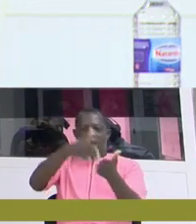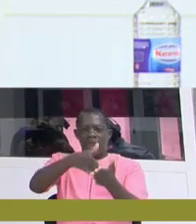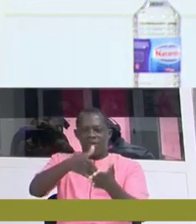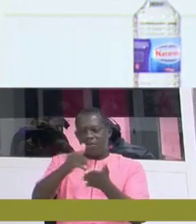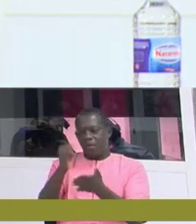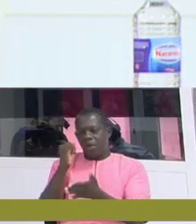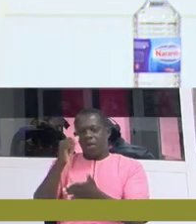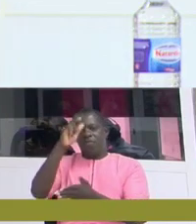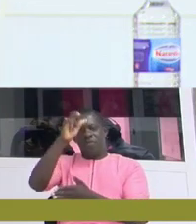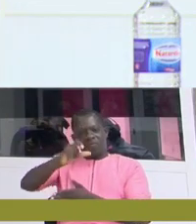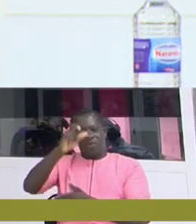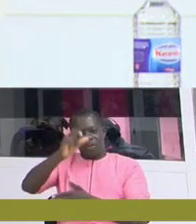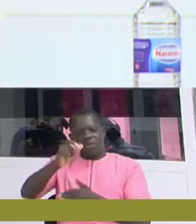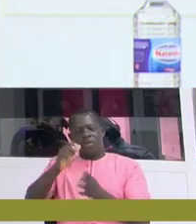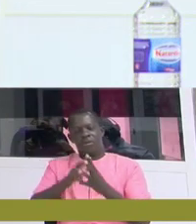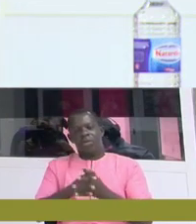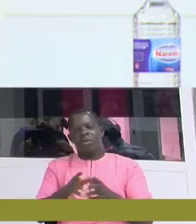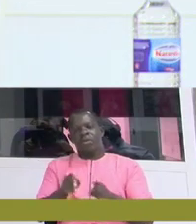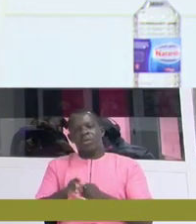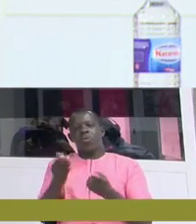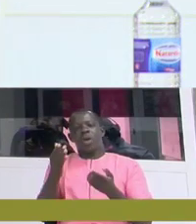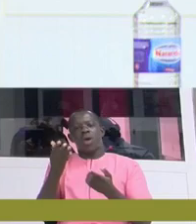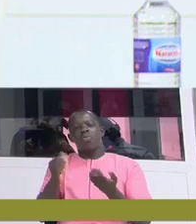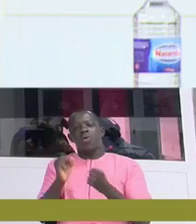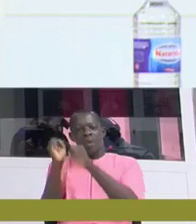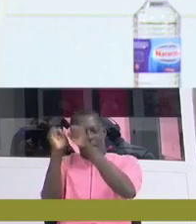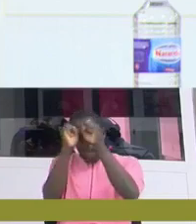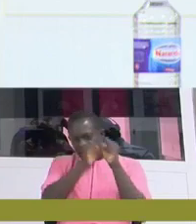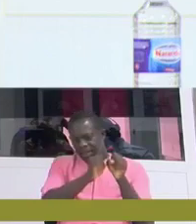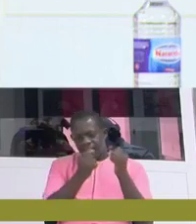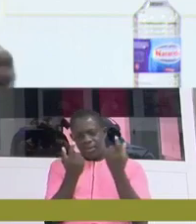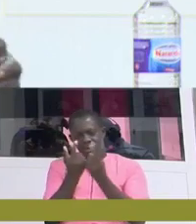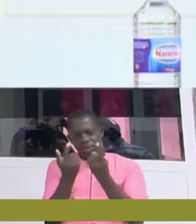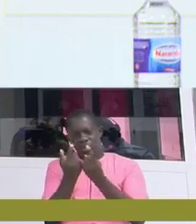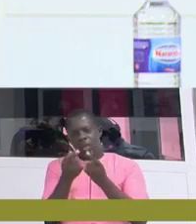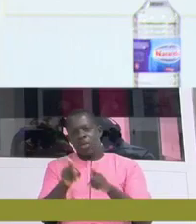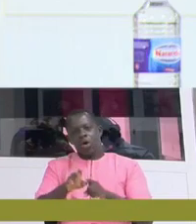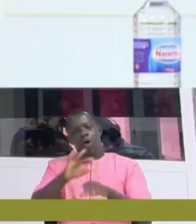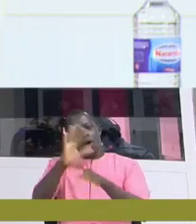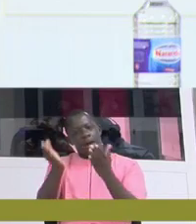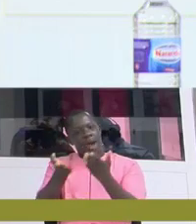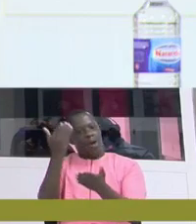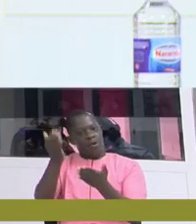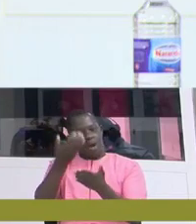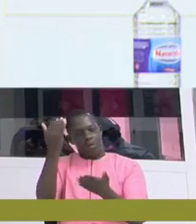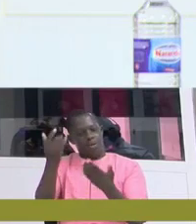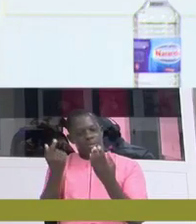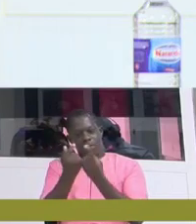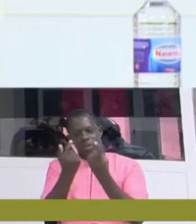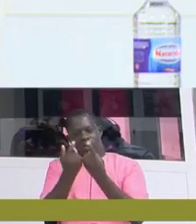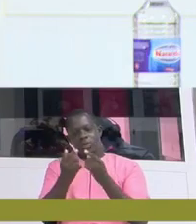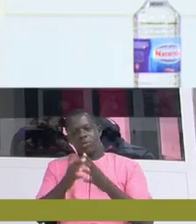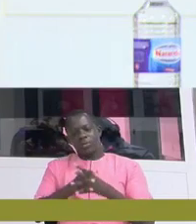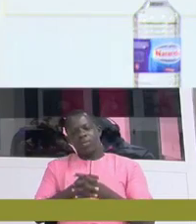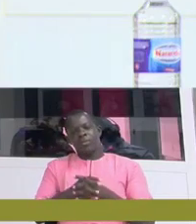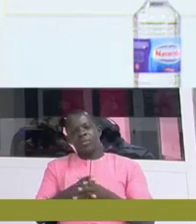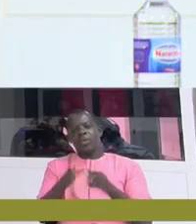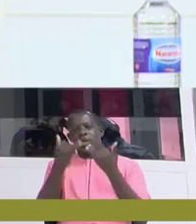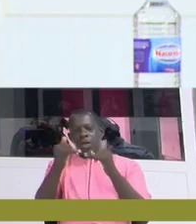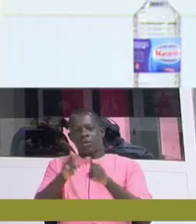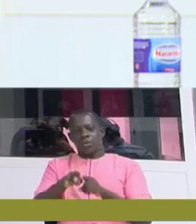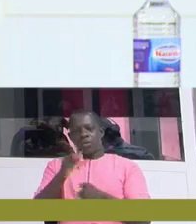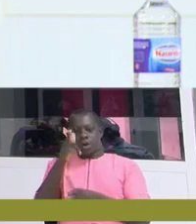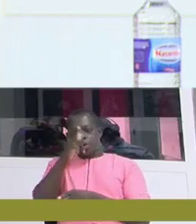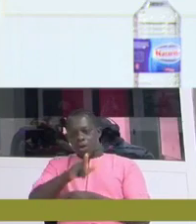When they got to the back of the village, fiongole mabo damen. Where he hid these things. Aye be bondikang. They were removing them out. Sana nata